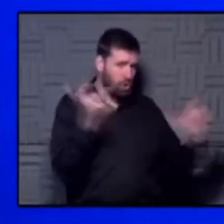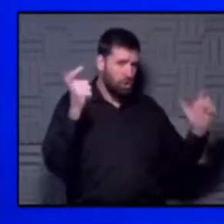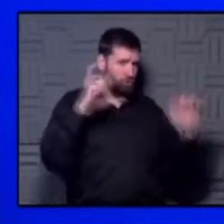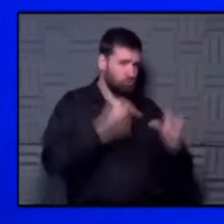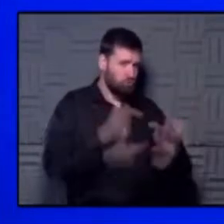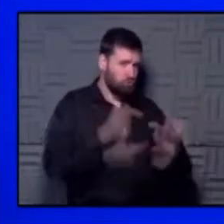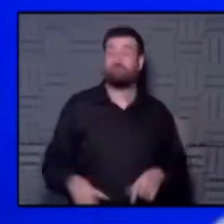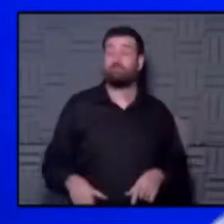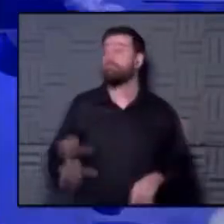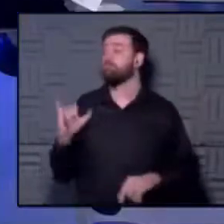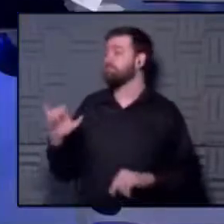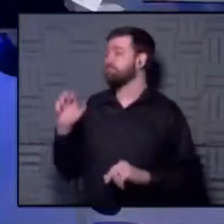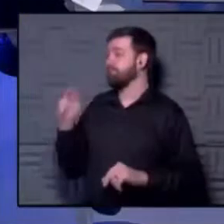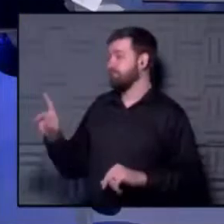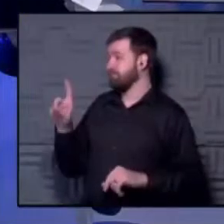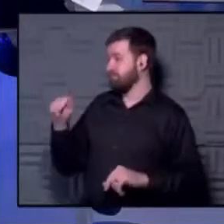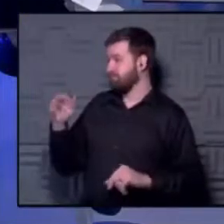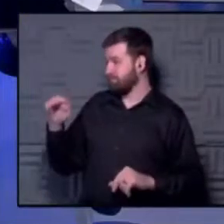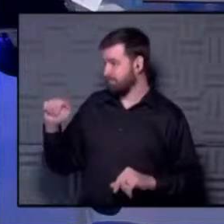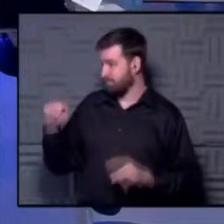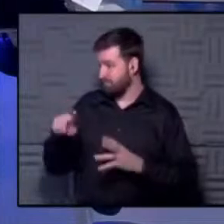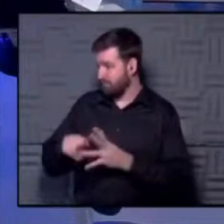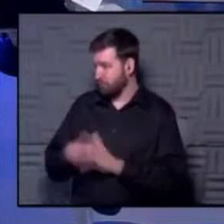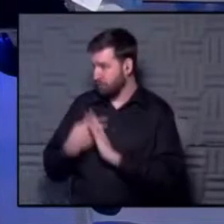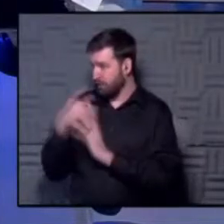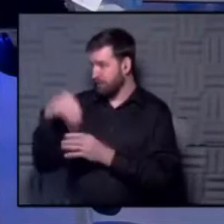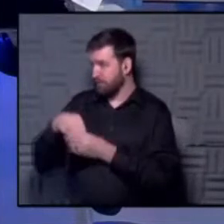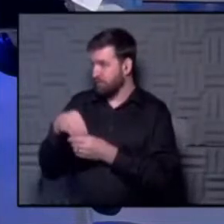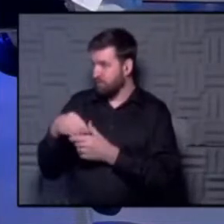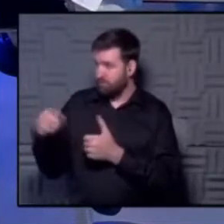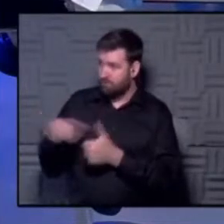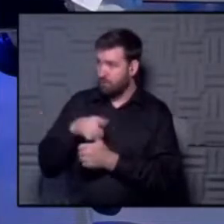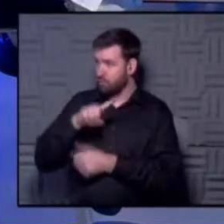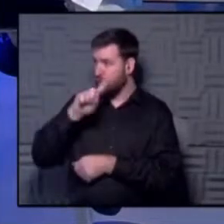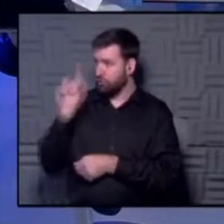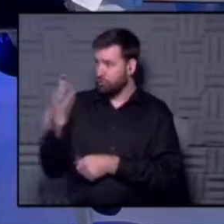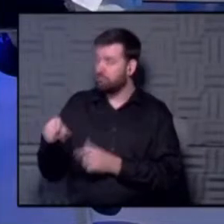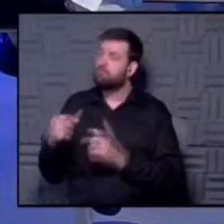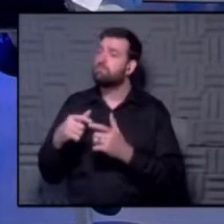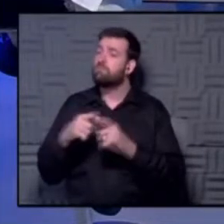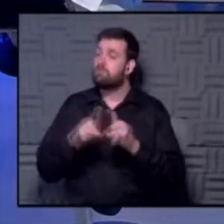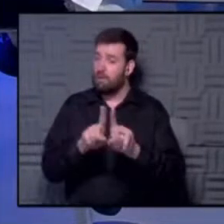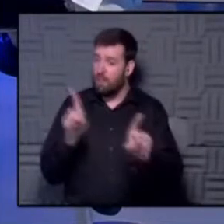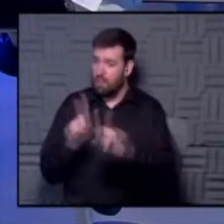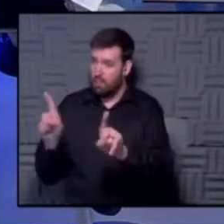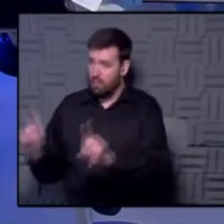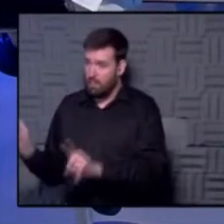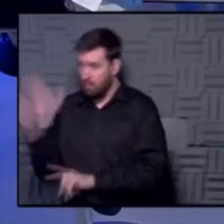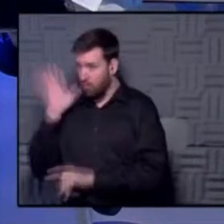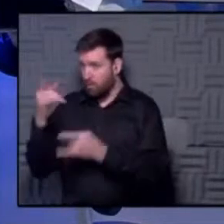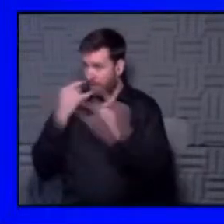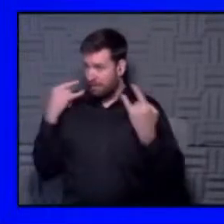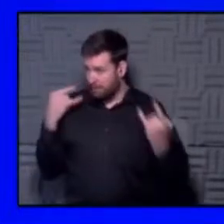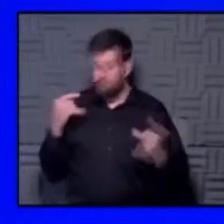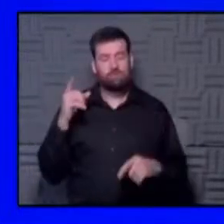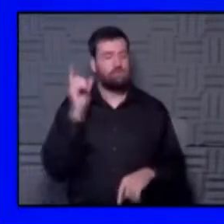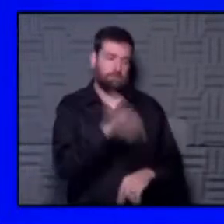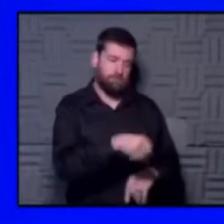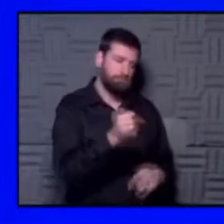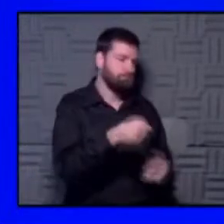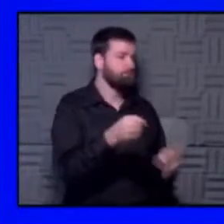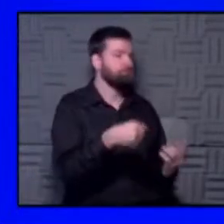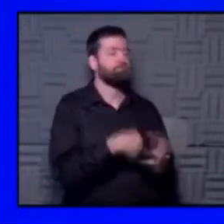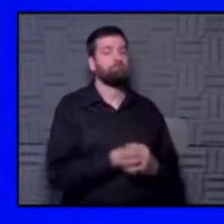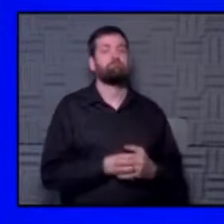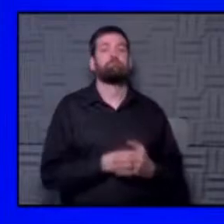We're going to take a shot at this. Yeah. First of all, Dana, starting indoors, my first question is how far apart are you, and are you going to wear a mask? Yeah, absolutely.